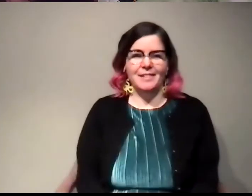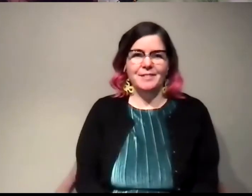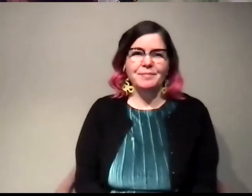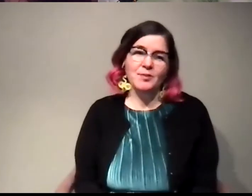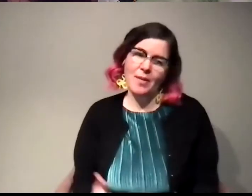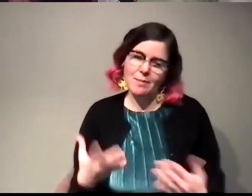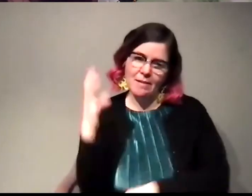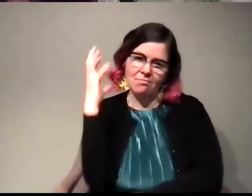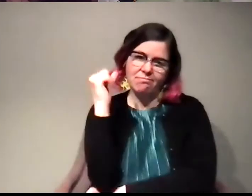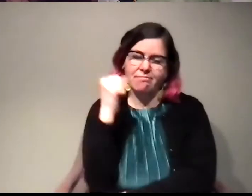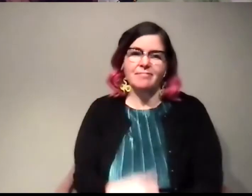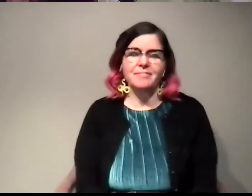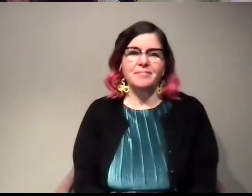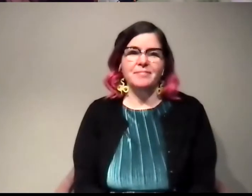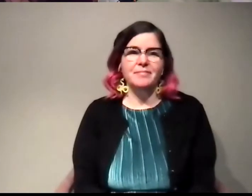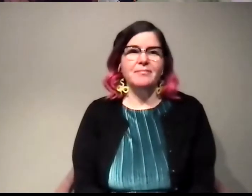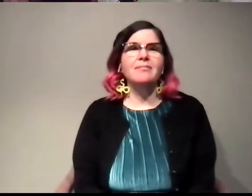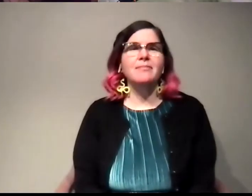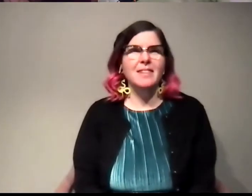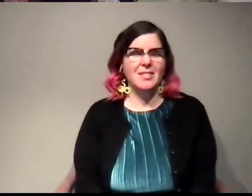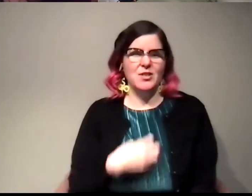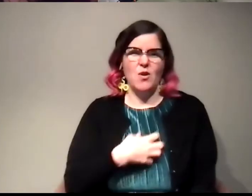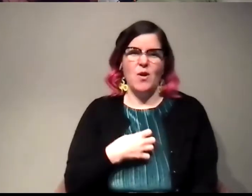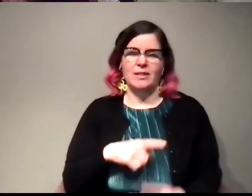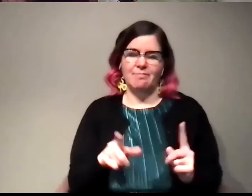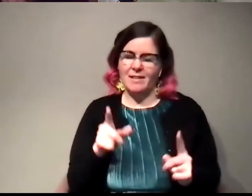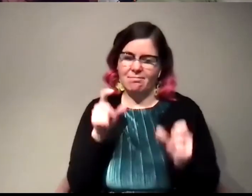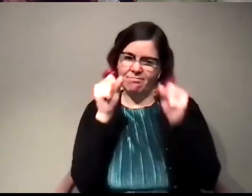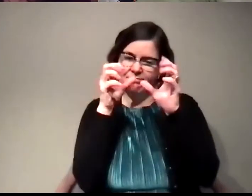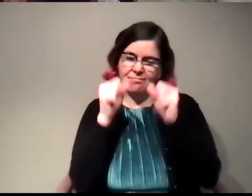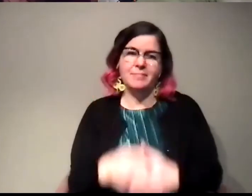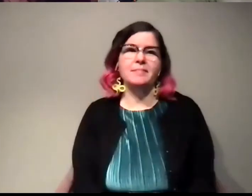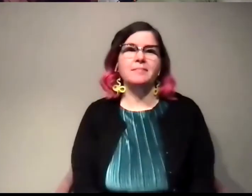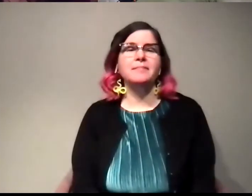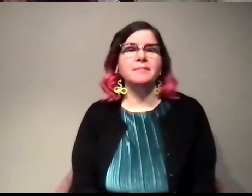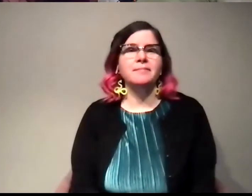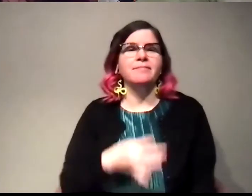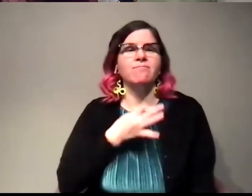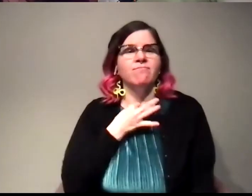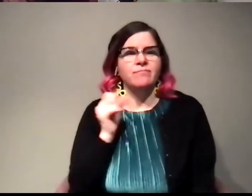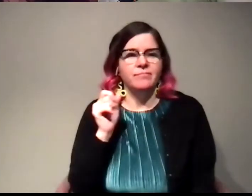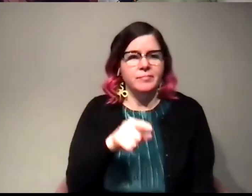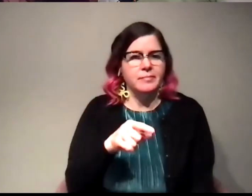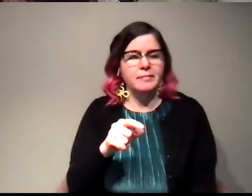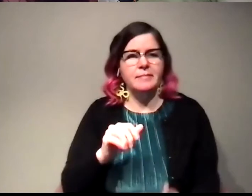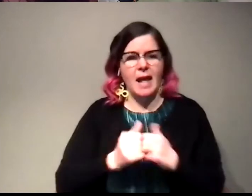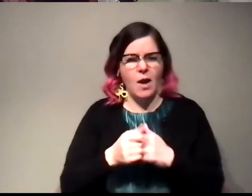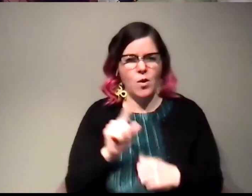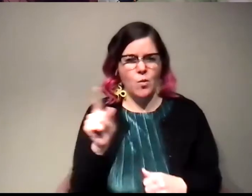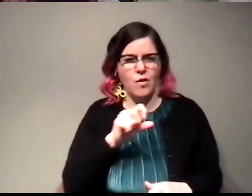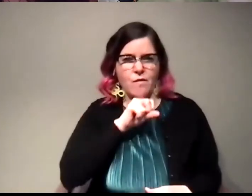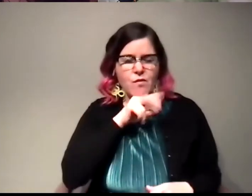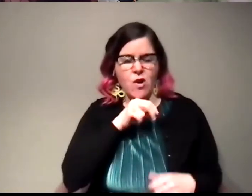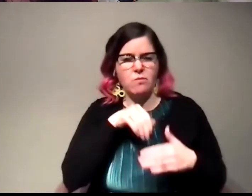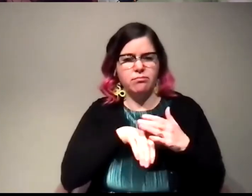it. Yeah, it's grody, but awesome. Dahi would like to know, how and where do frogs lay